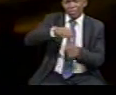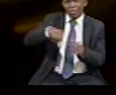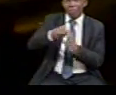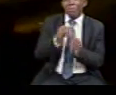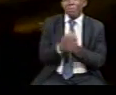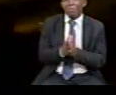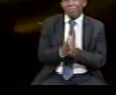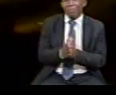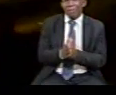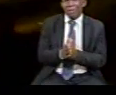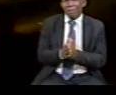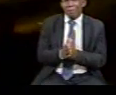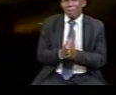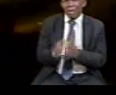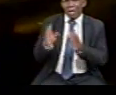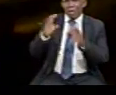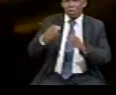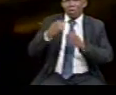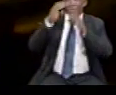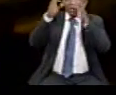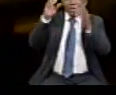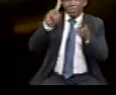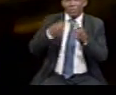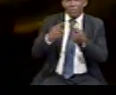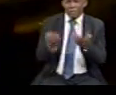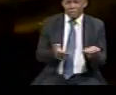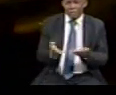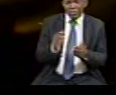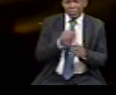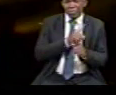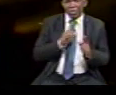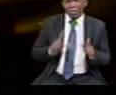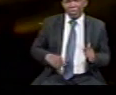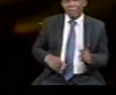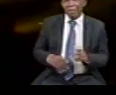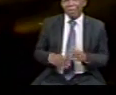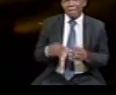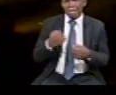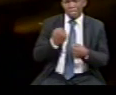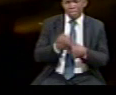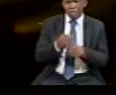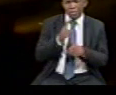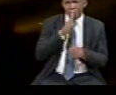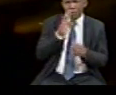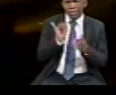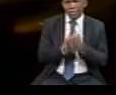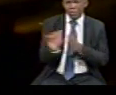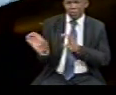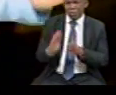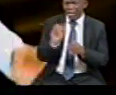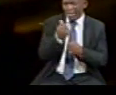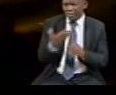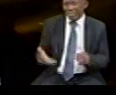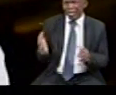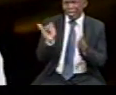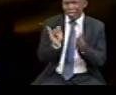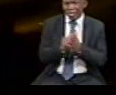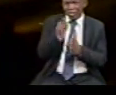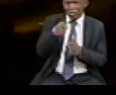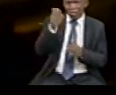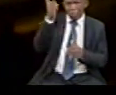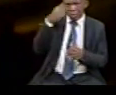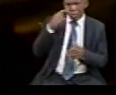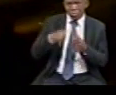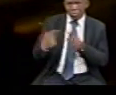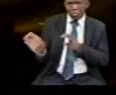service. You are committed in the service of the Lord. You make sure you do all that you ought to do. When I say committed, you are